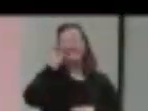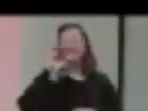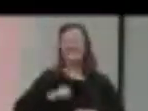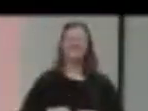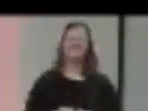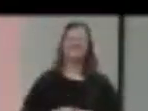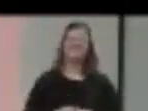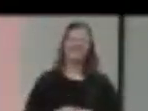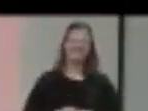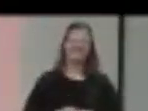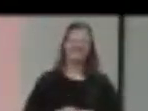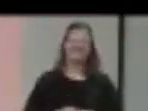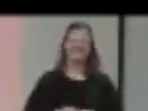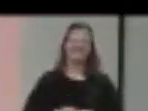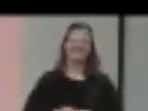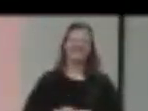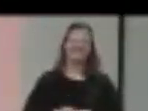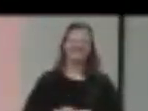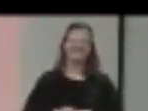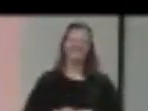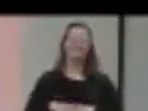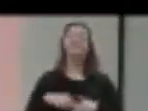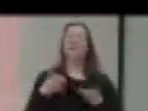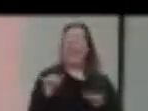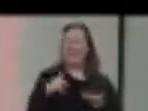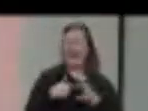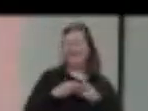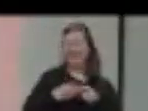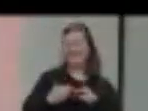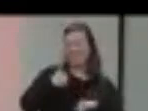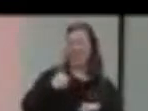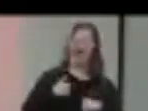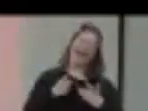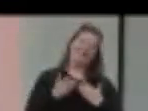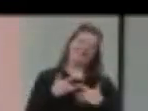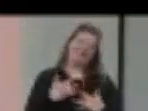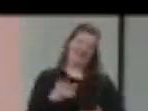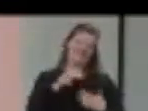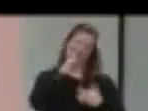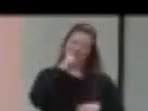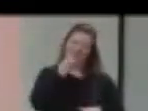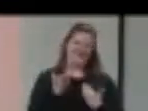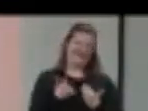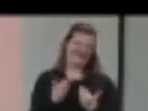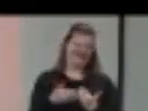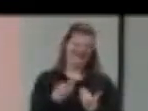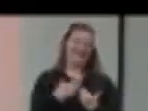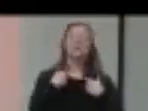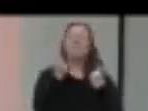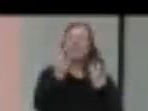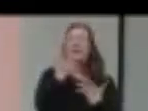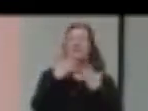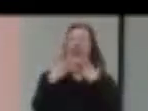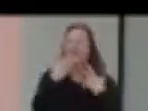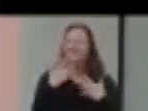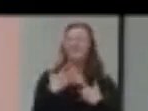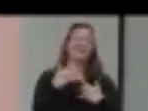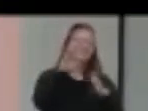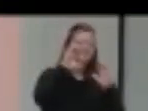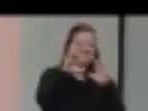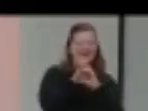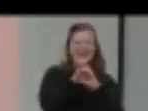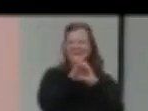Like I said, I get bored. So lots of color, lots of